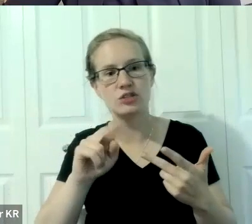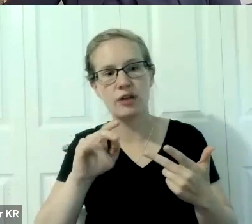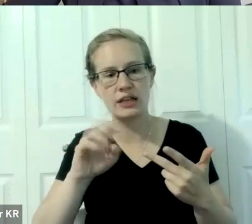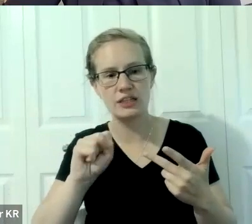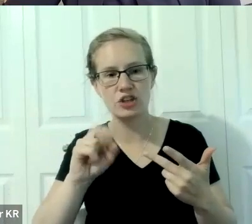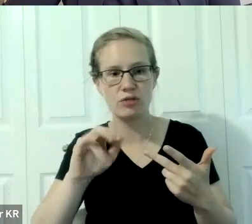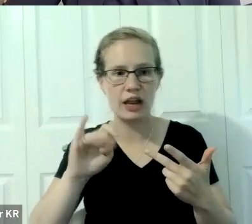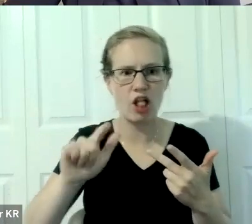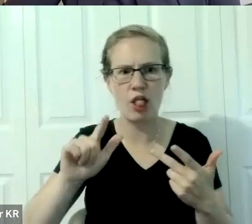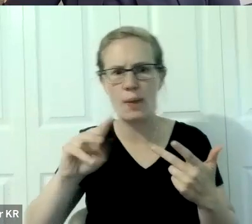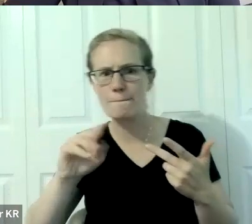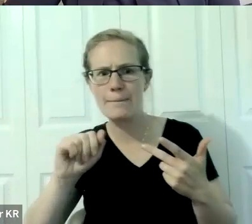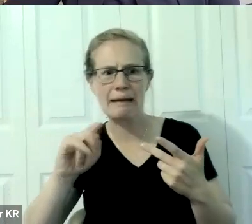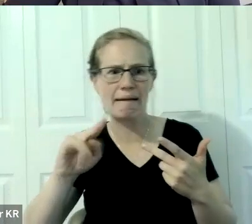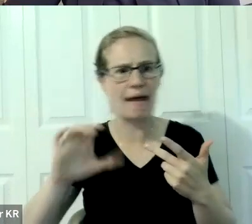transcranial magnetic